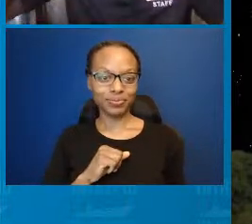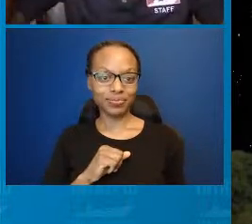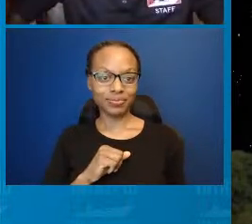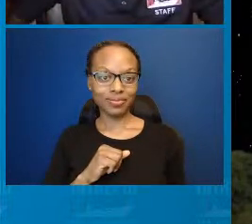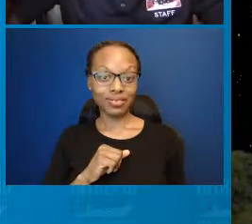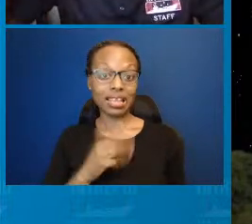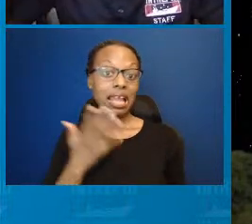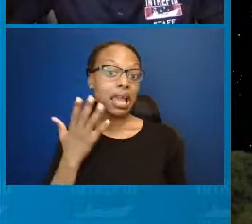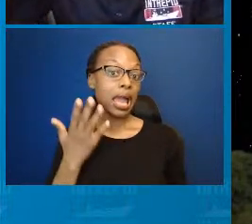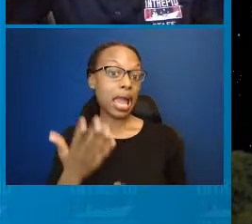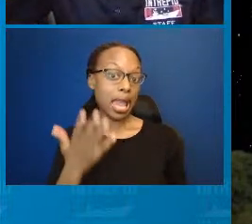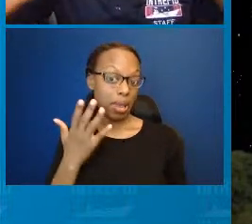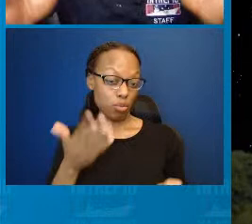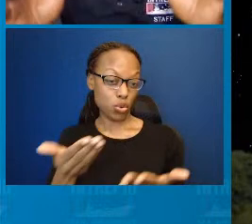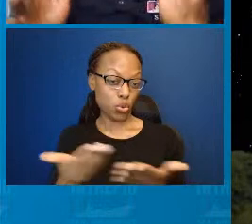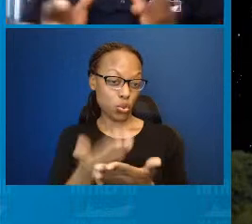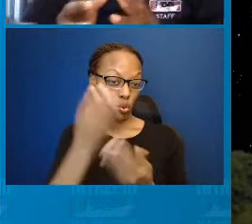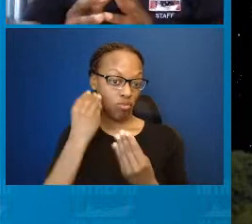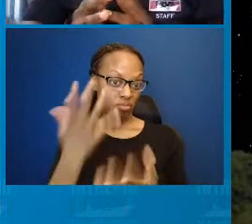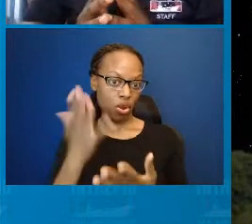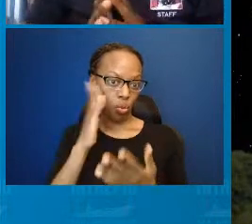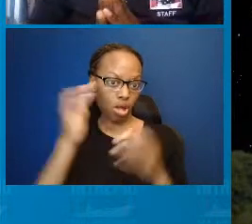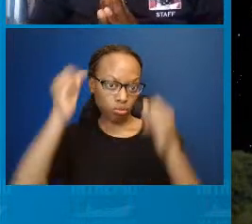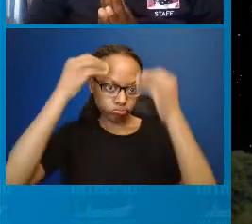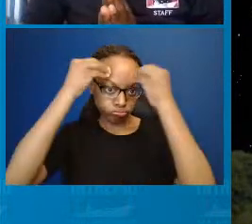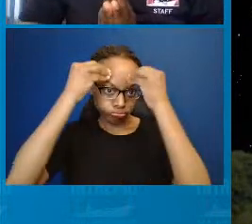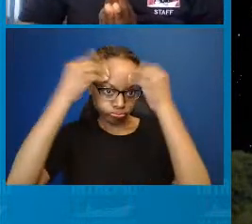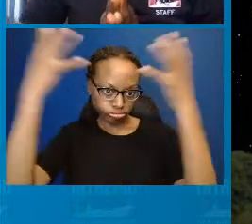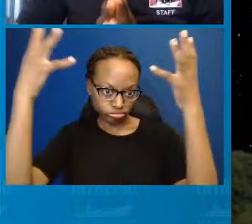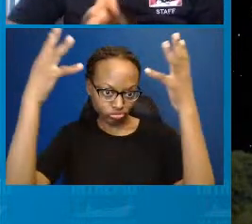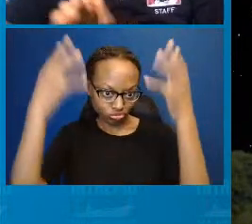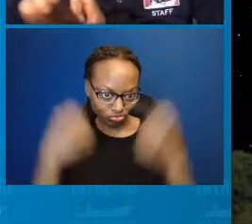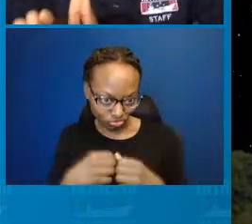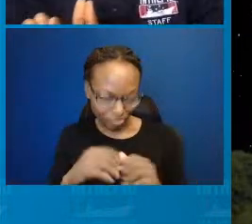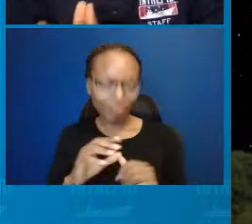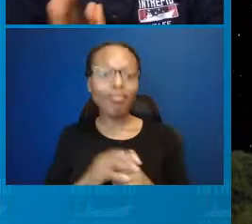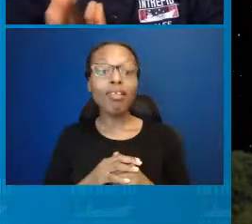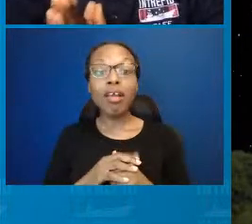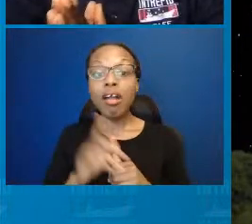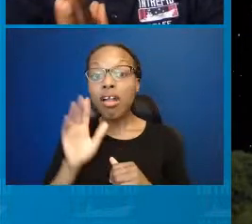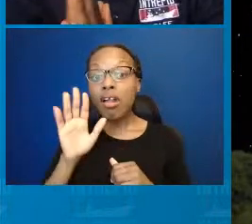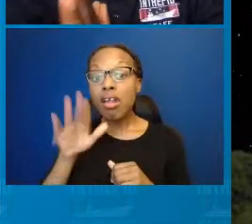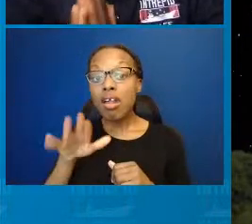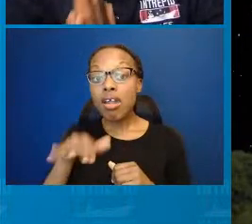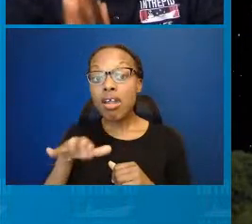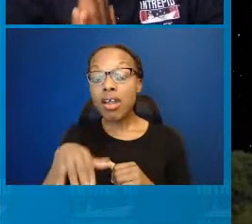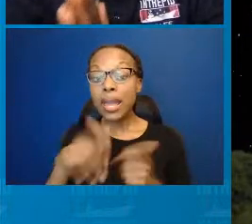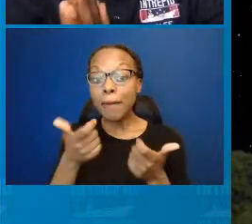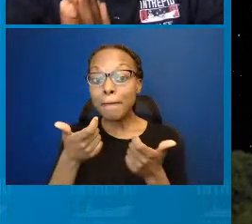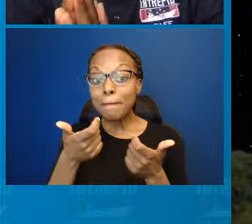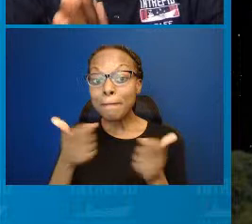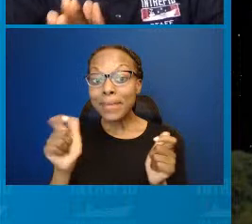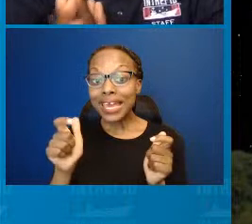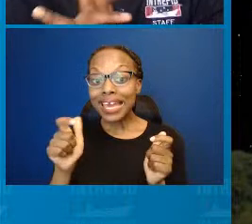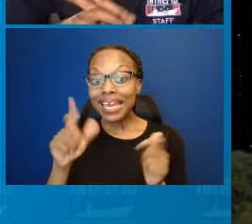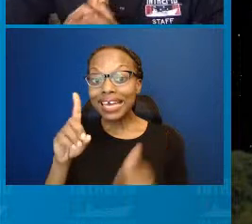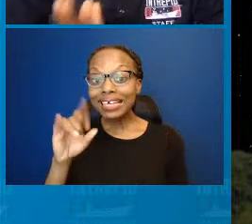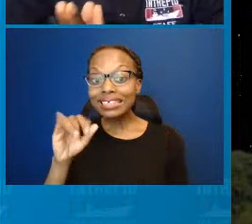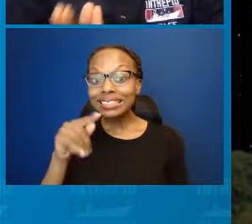probably going to blow everyone's mind. I know it blew my mind when I figured this out. But the Big Dipper, although we think it